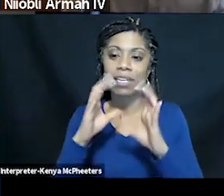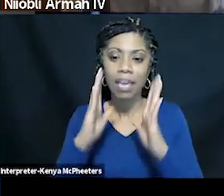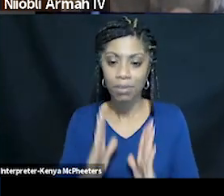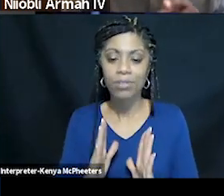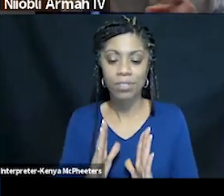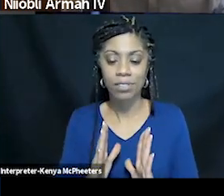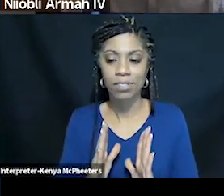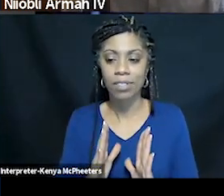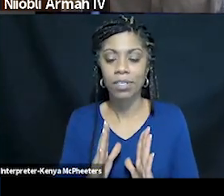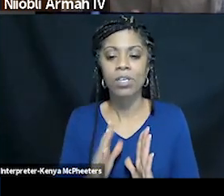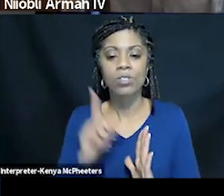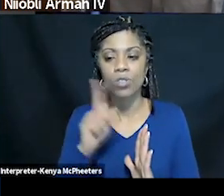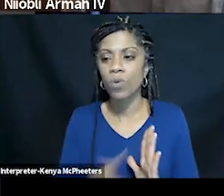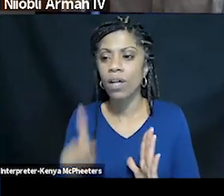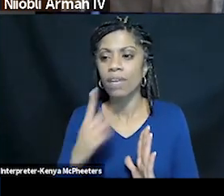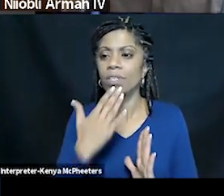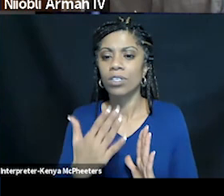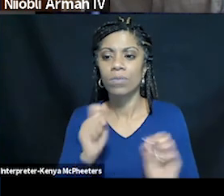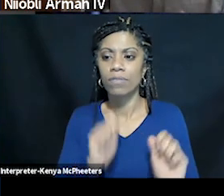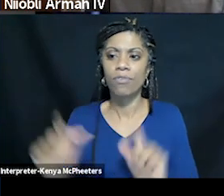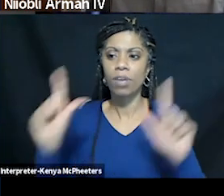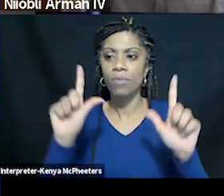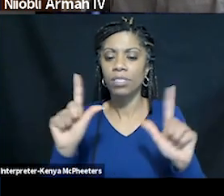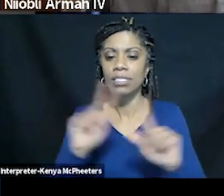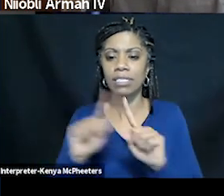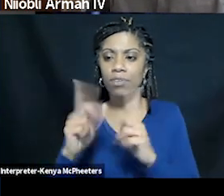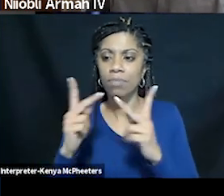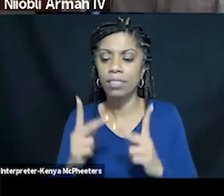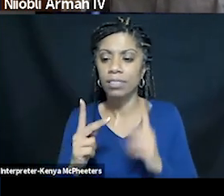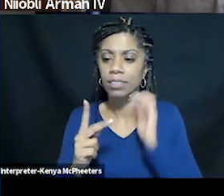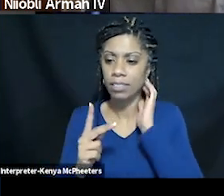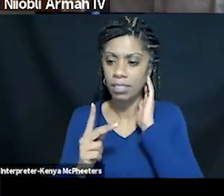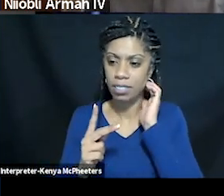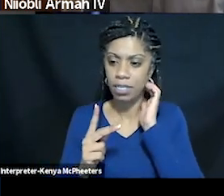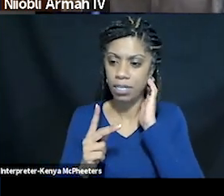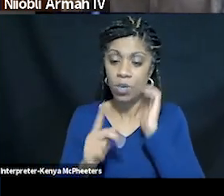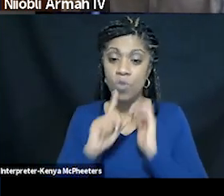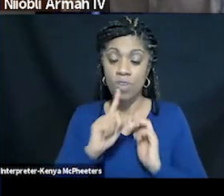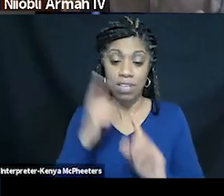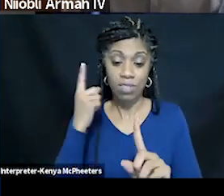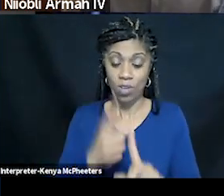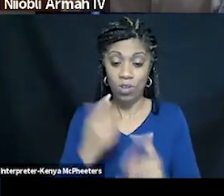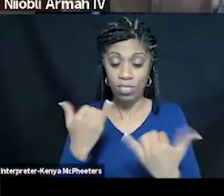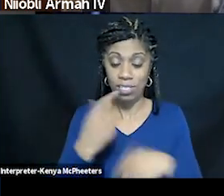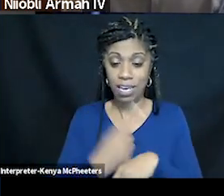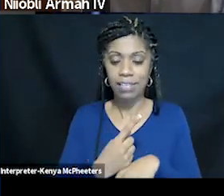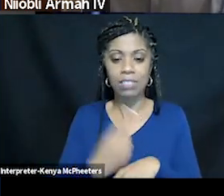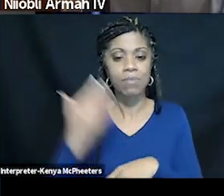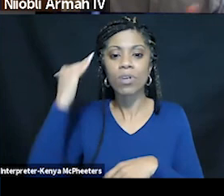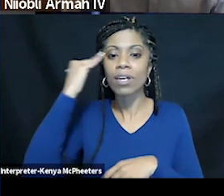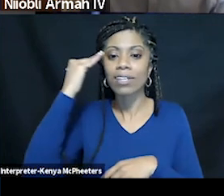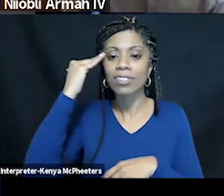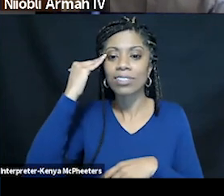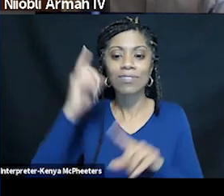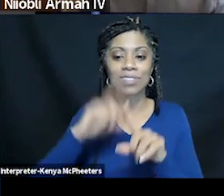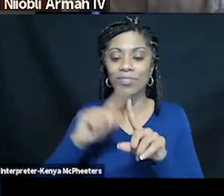organizations like frameworks in the comments that you can go to. Like, if nothing else, our only goal is for you to be more conscious of the resources and tools